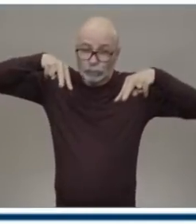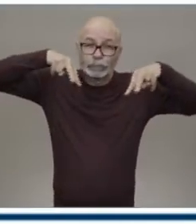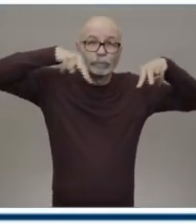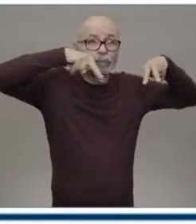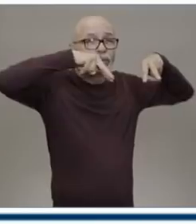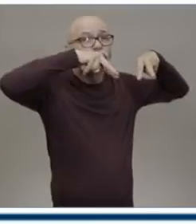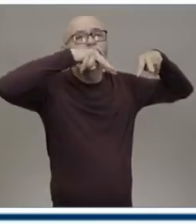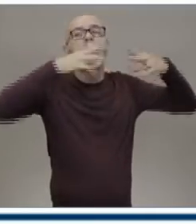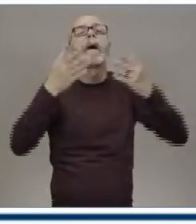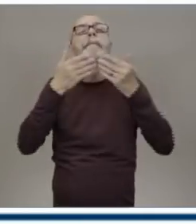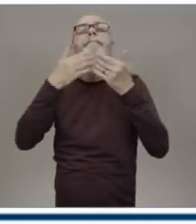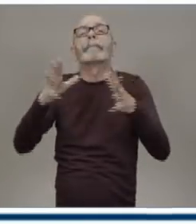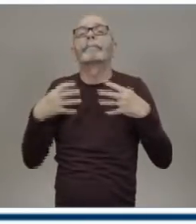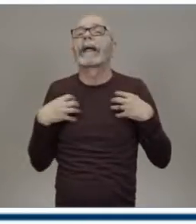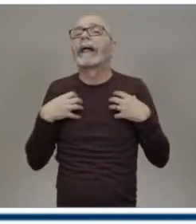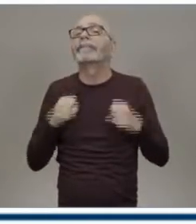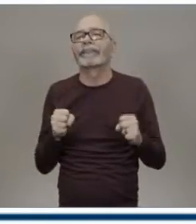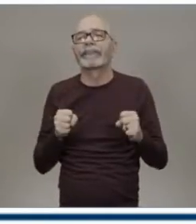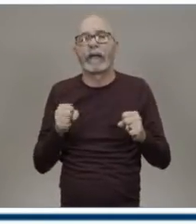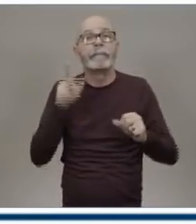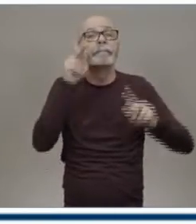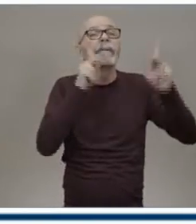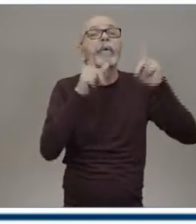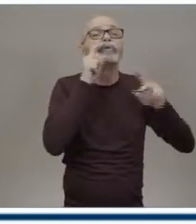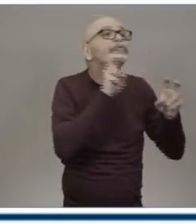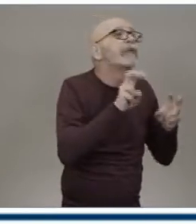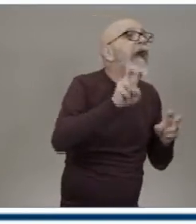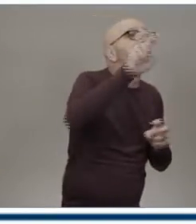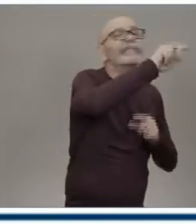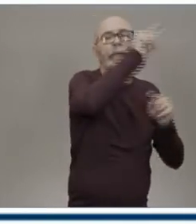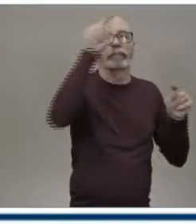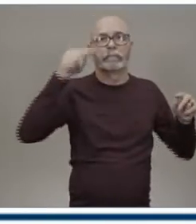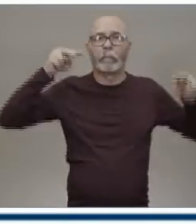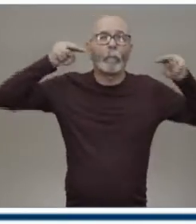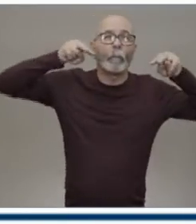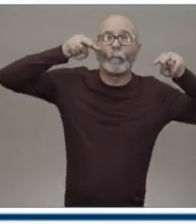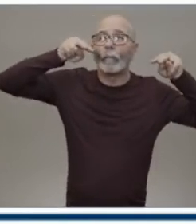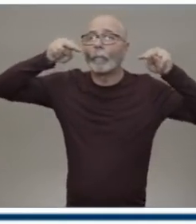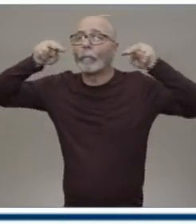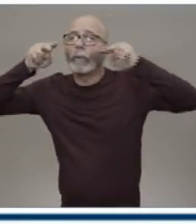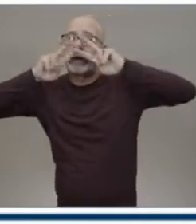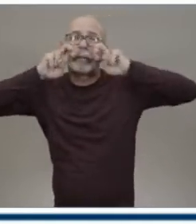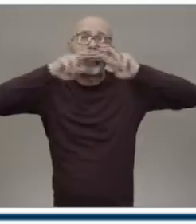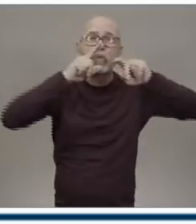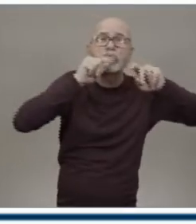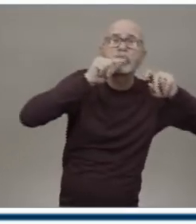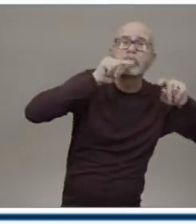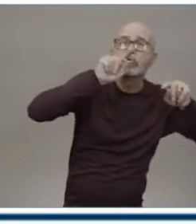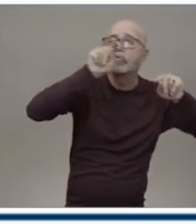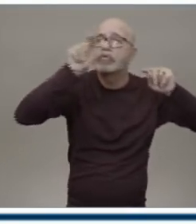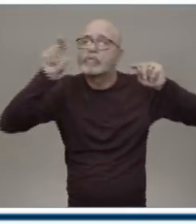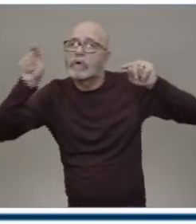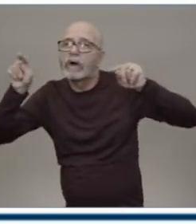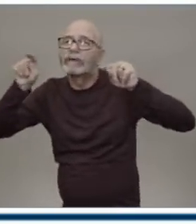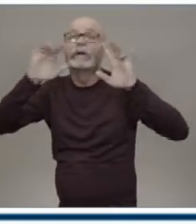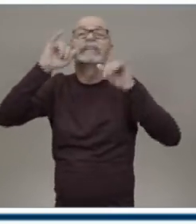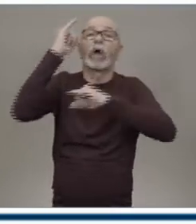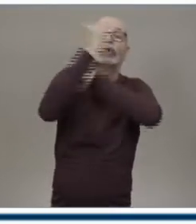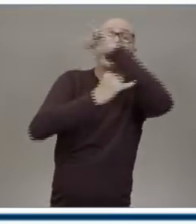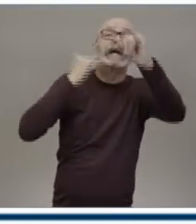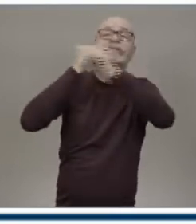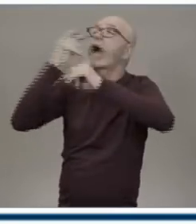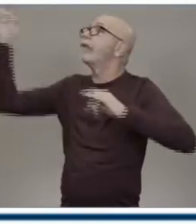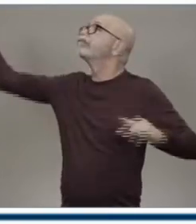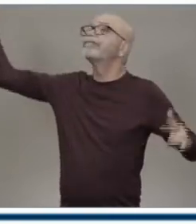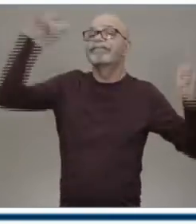careful travel history for all cases, and we flag any case where there's international travel for the lab so